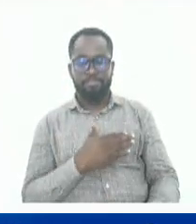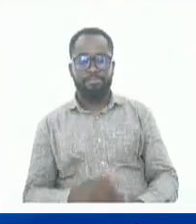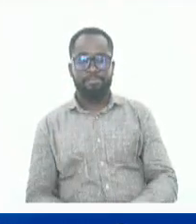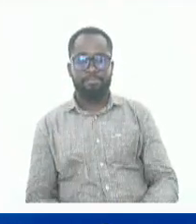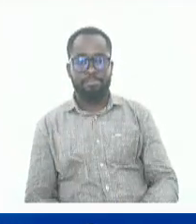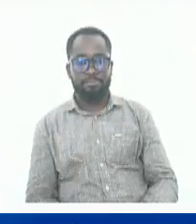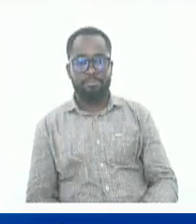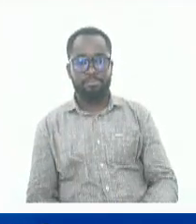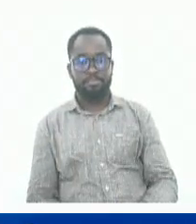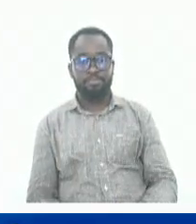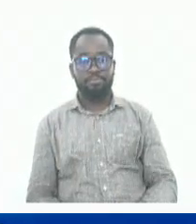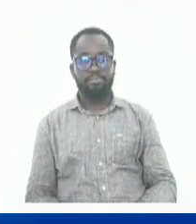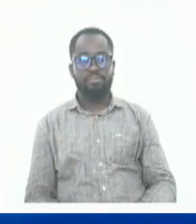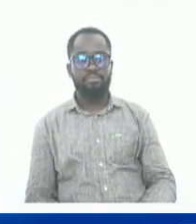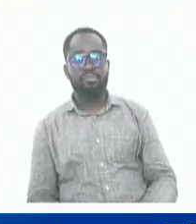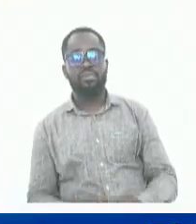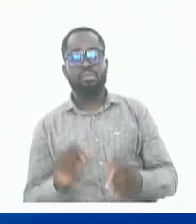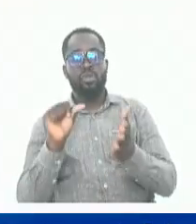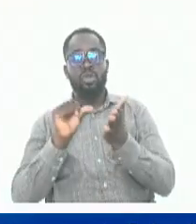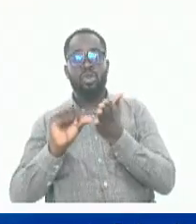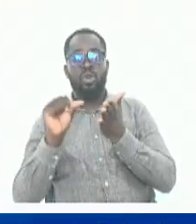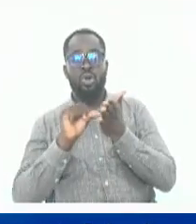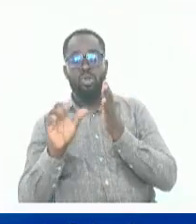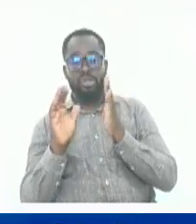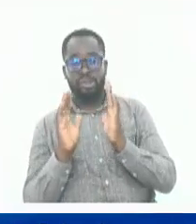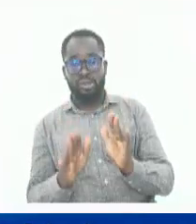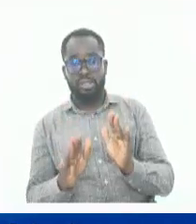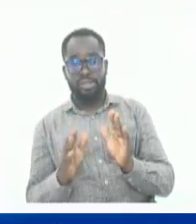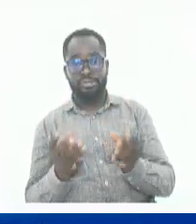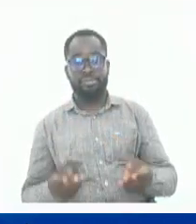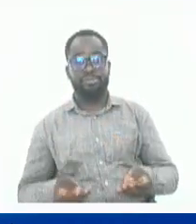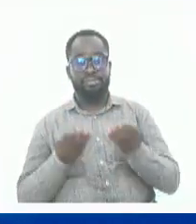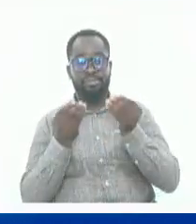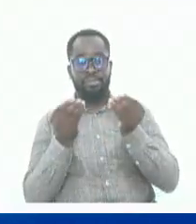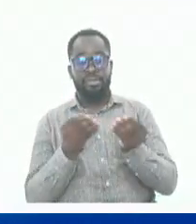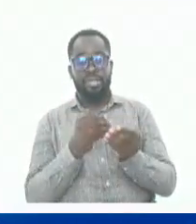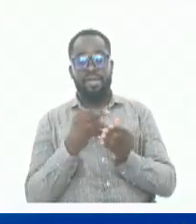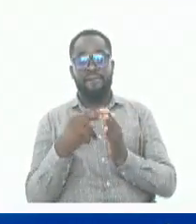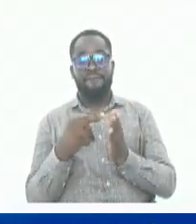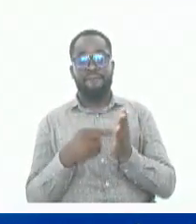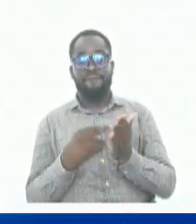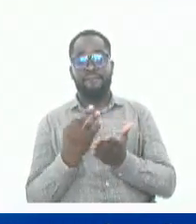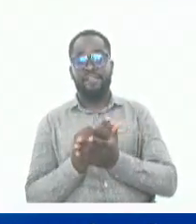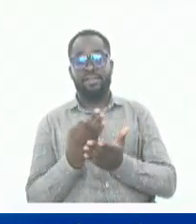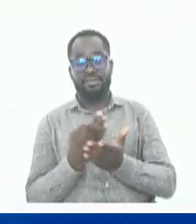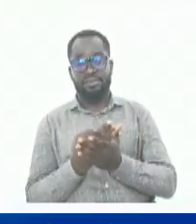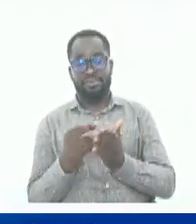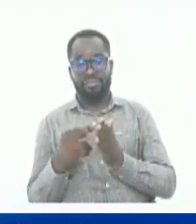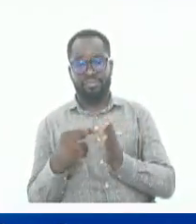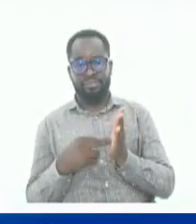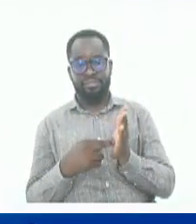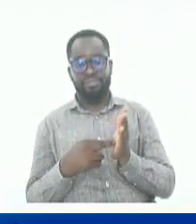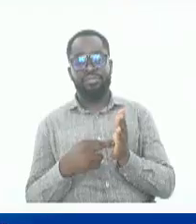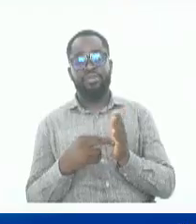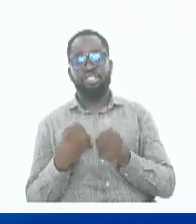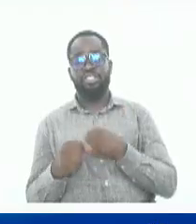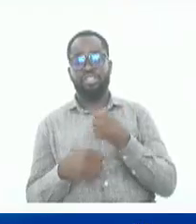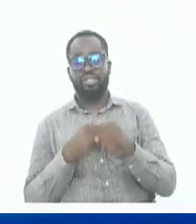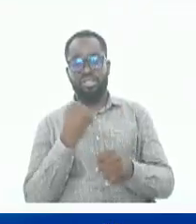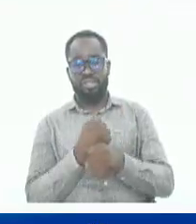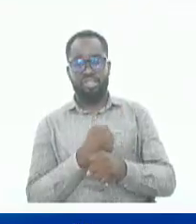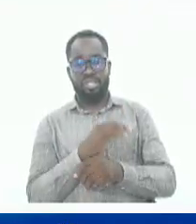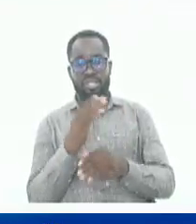Okay, so I'll invite the auditor of the Trust Assurance Hub Consult to present the financial report, for the financial year